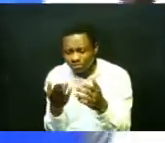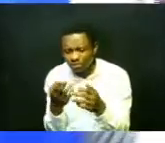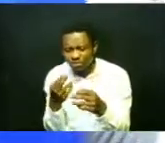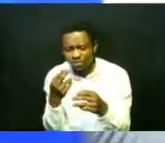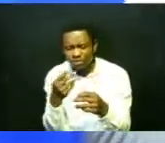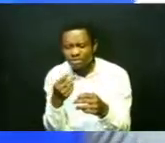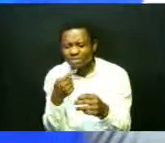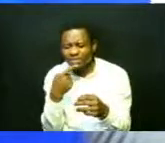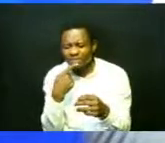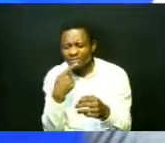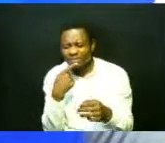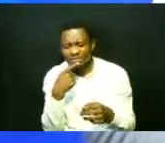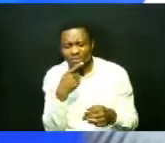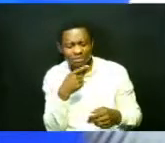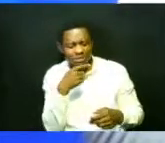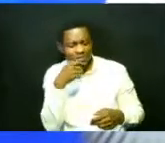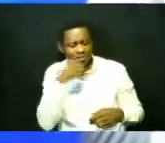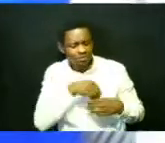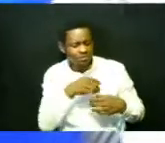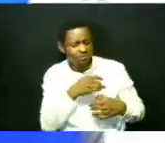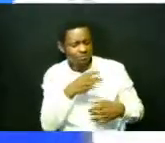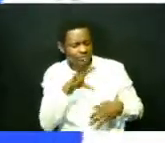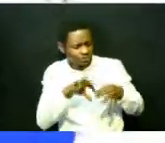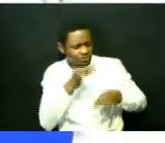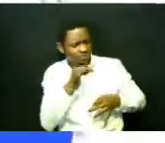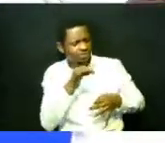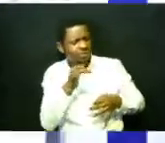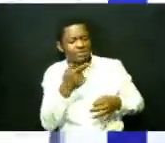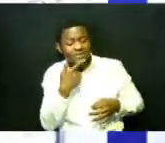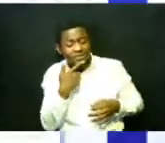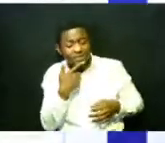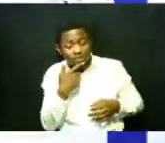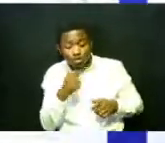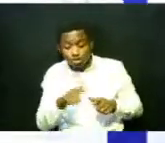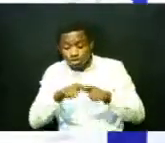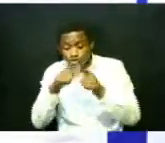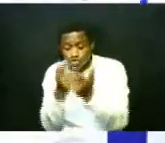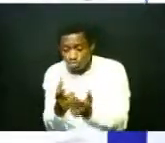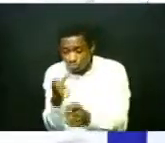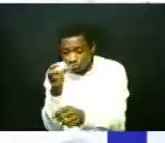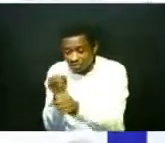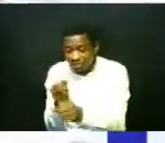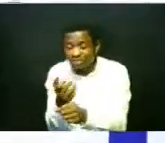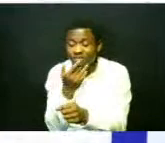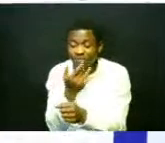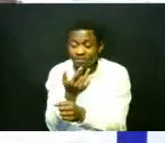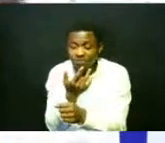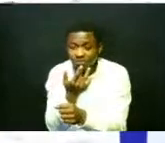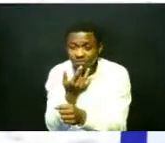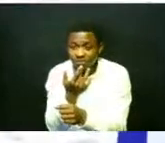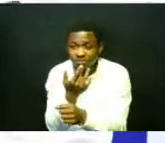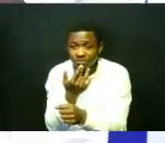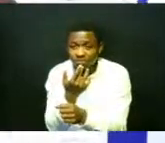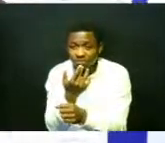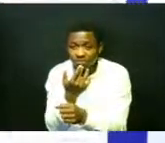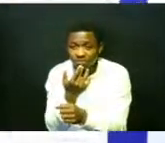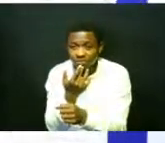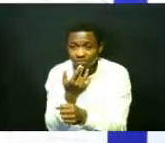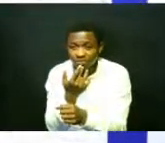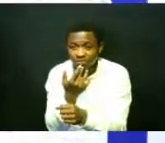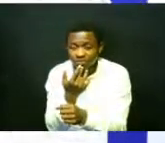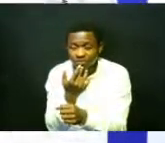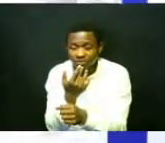tonight is the fact that those who receive favor also receive the